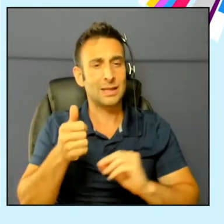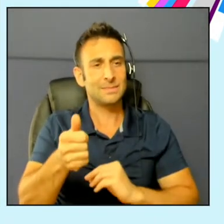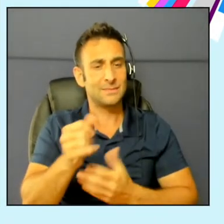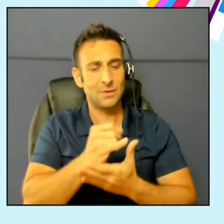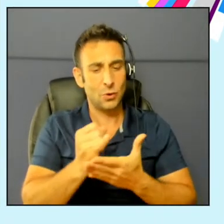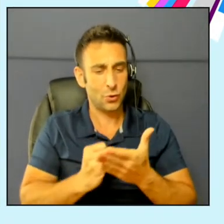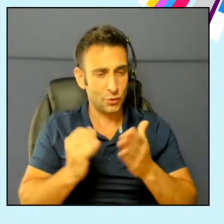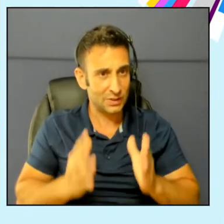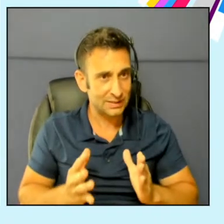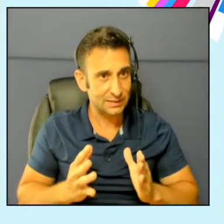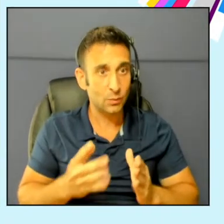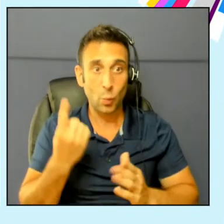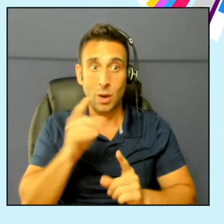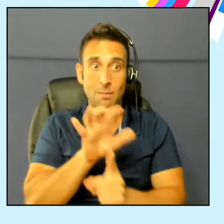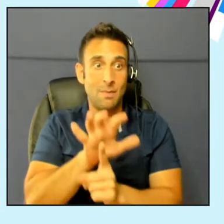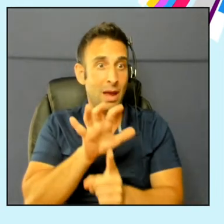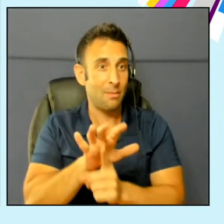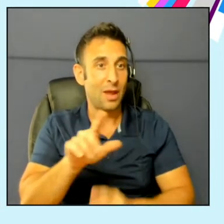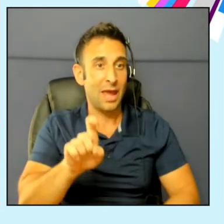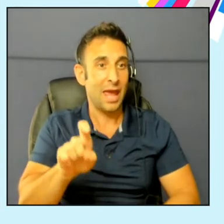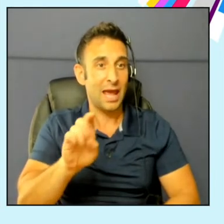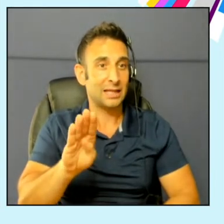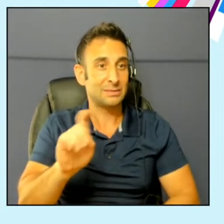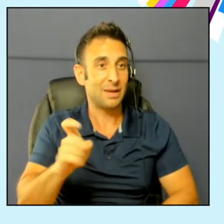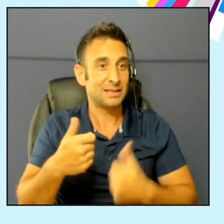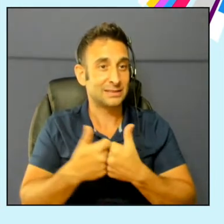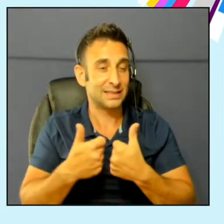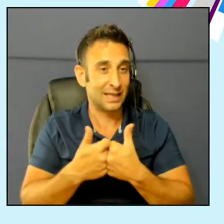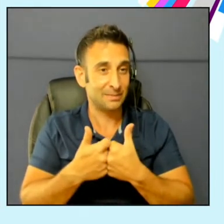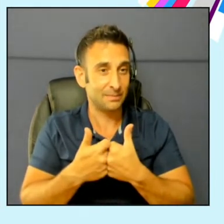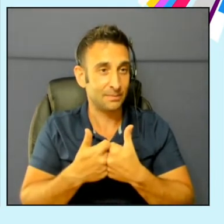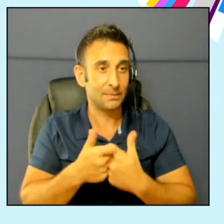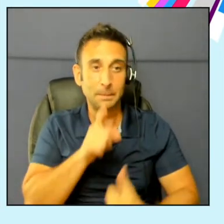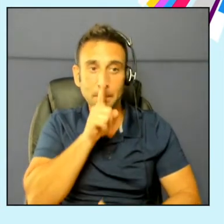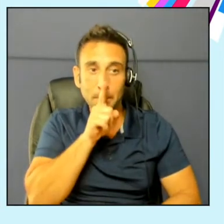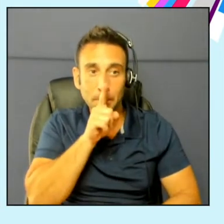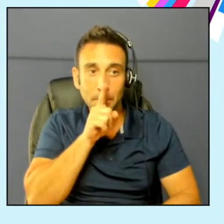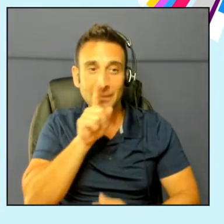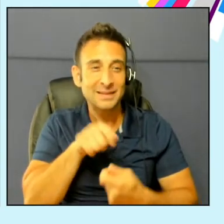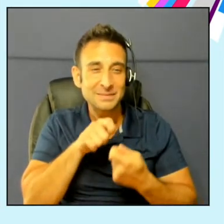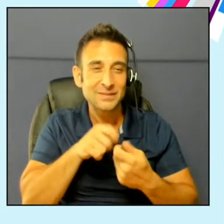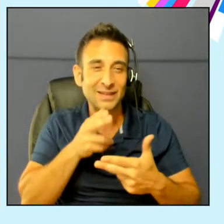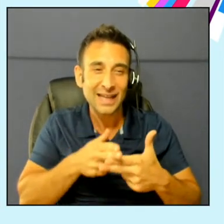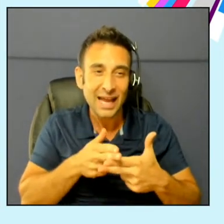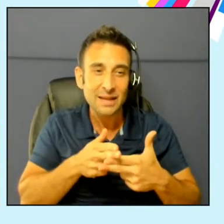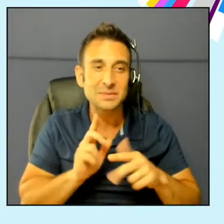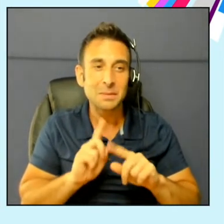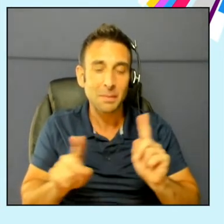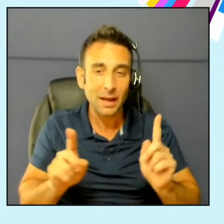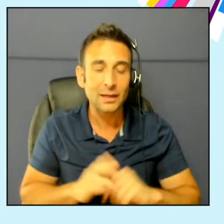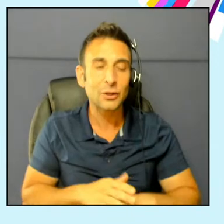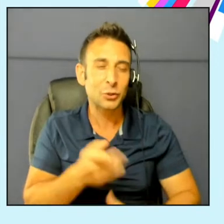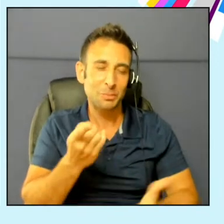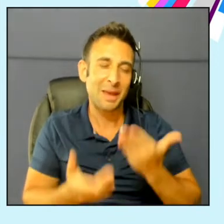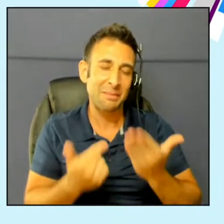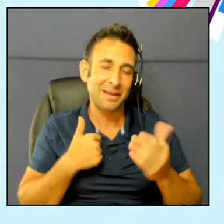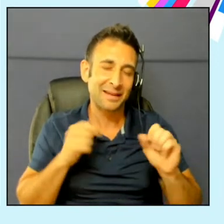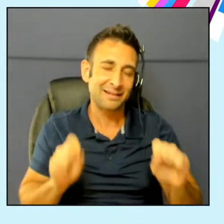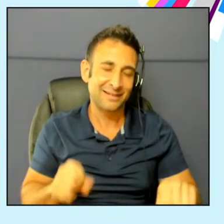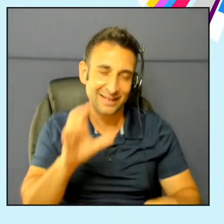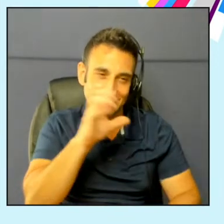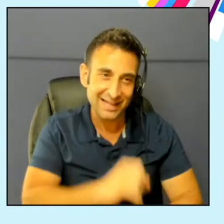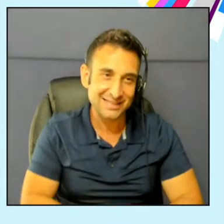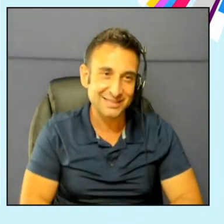popular Xbox games we develop here at Xbox Game Studios. I'm not going to name any names, but you might be able to guess.